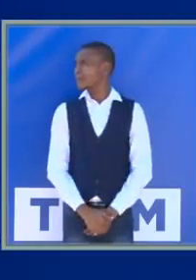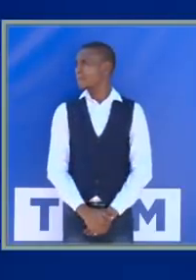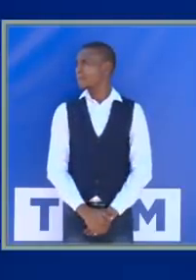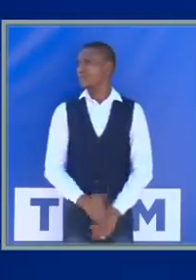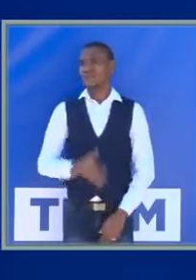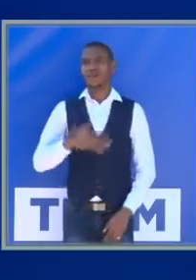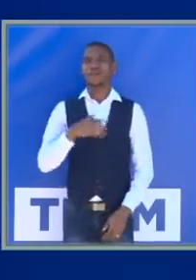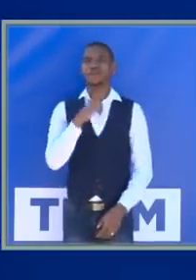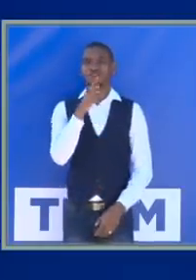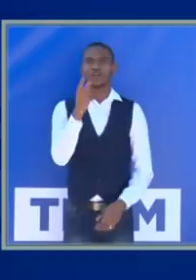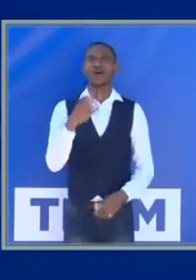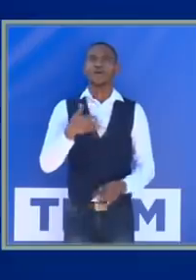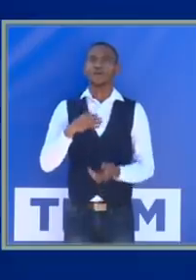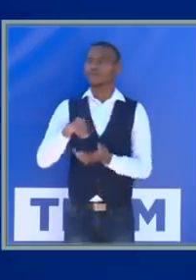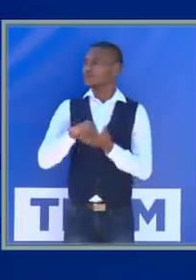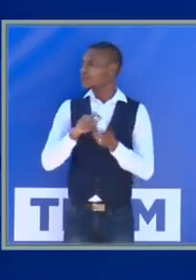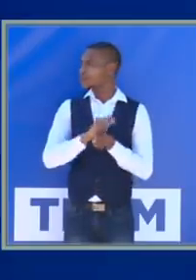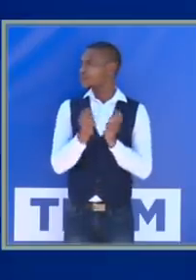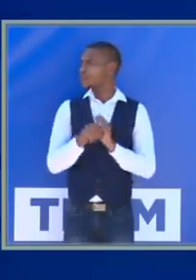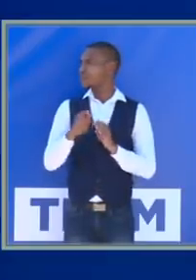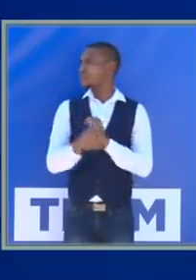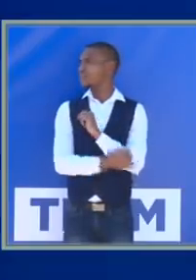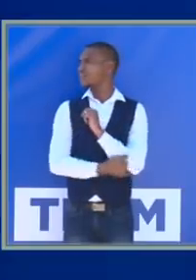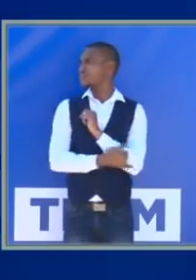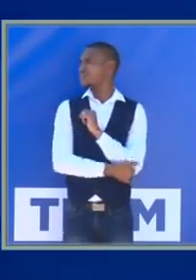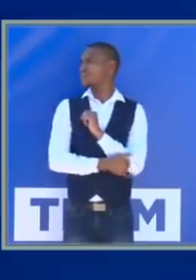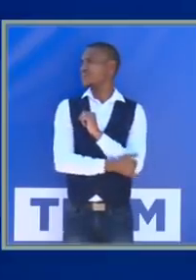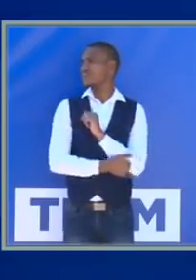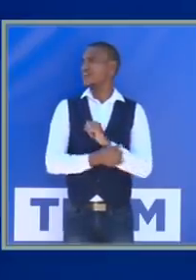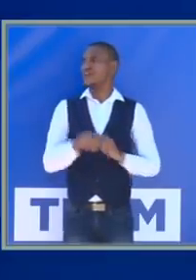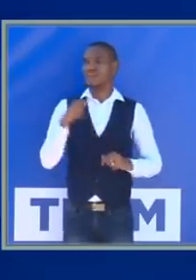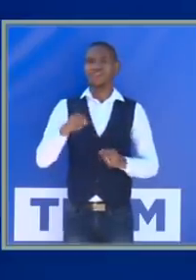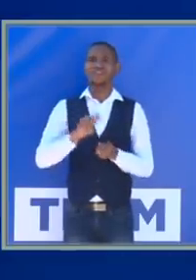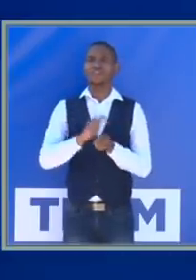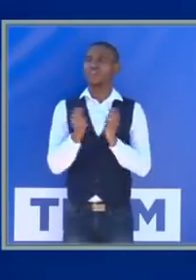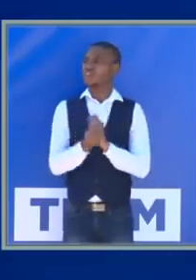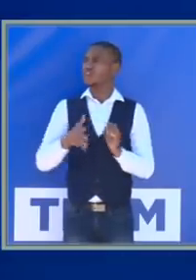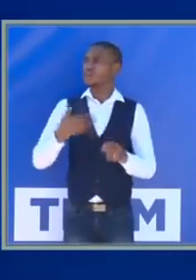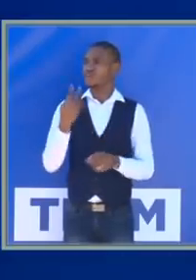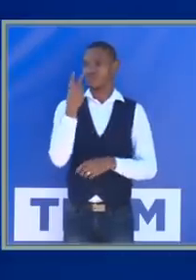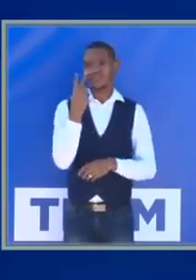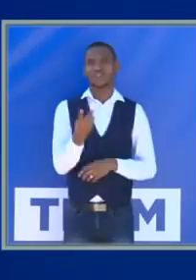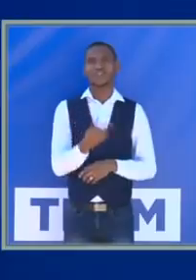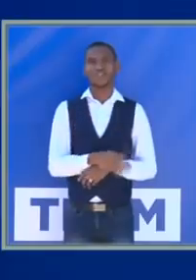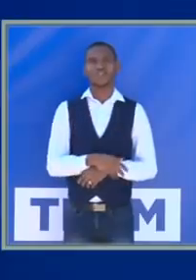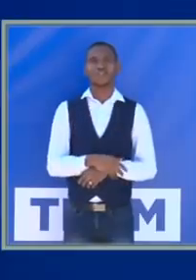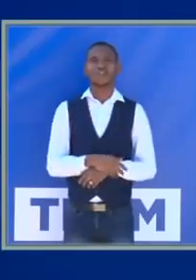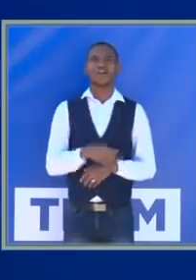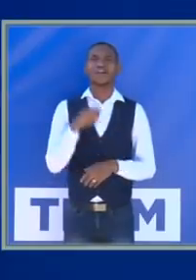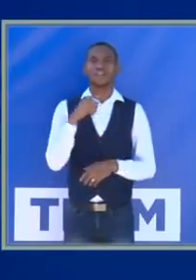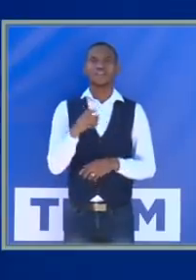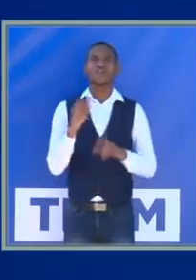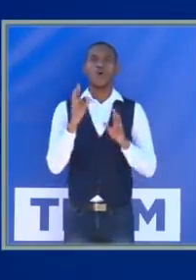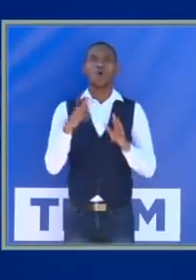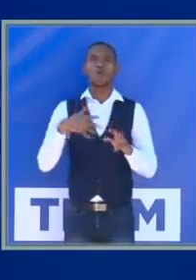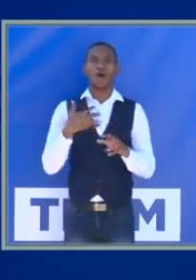I want to tell you, I want to bring change to this country. This is the change I want to see. This is the hope I hold